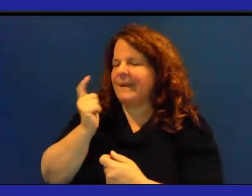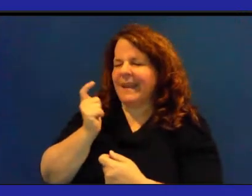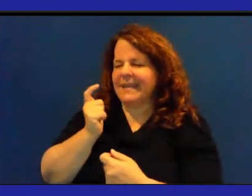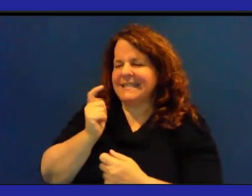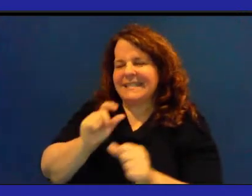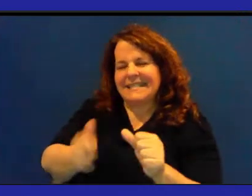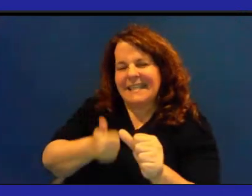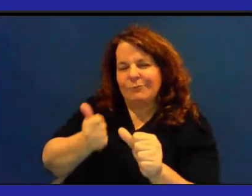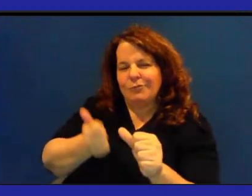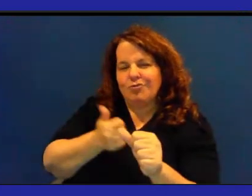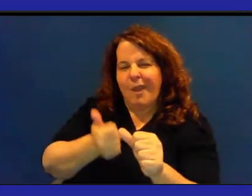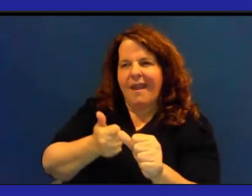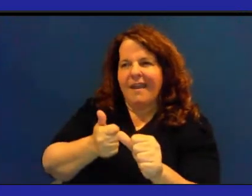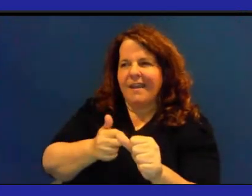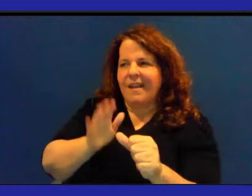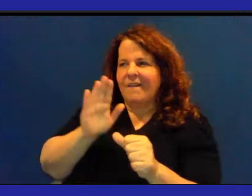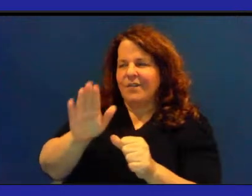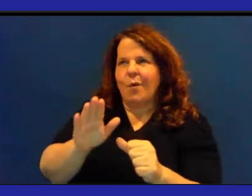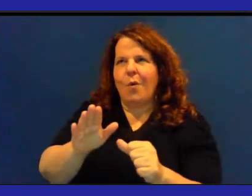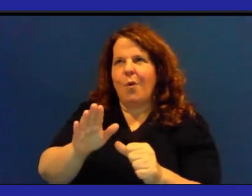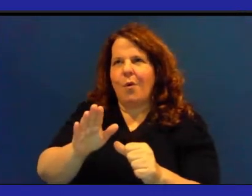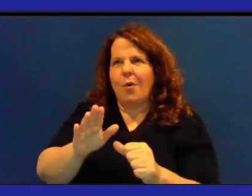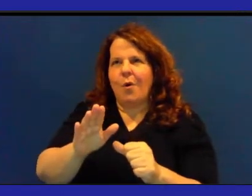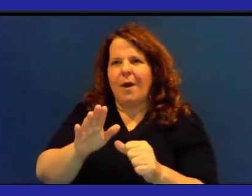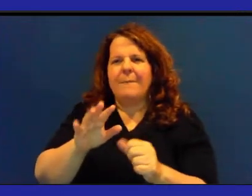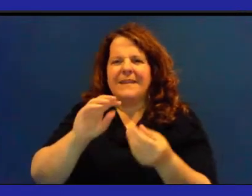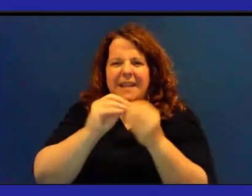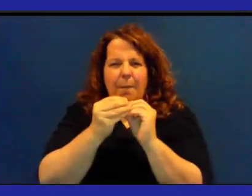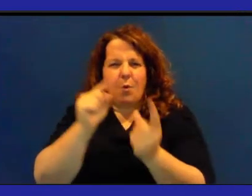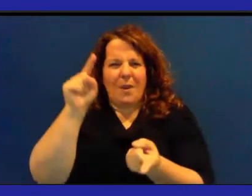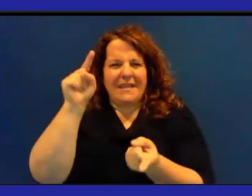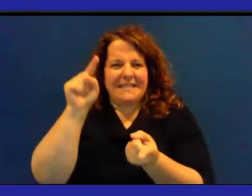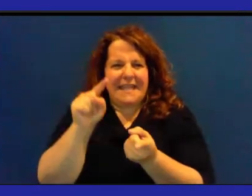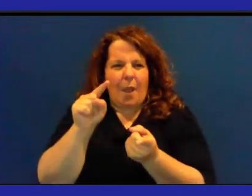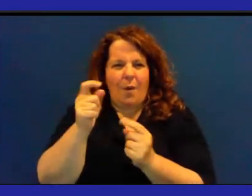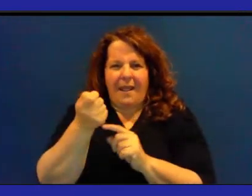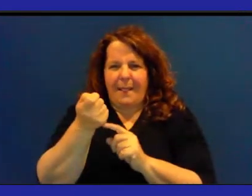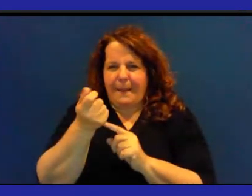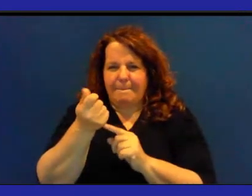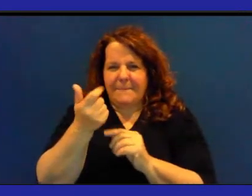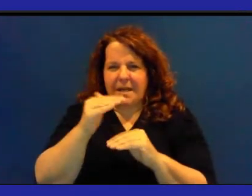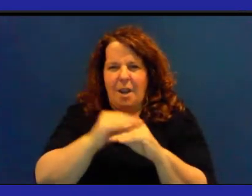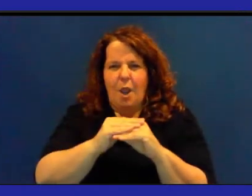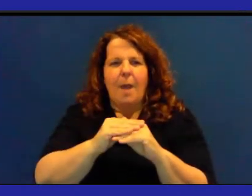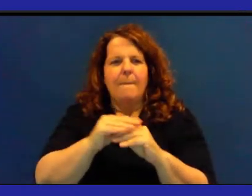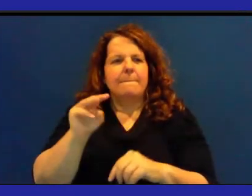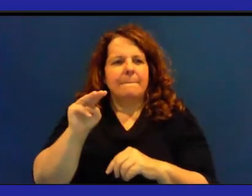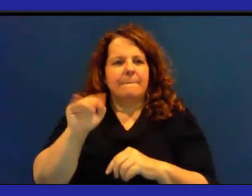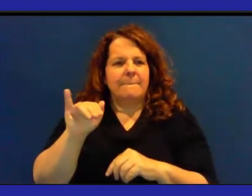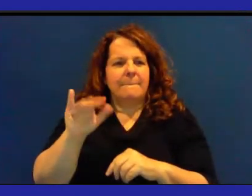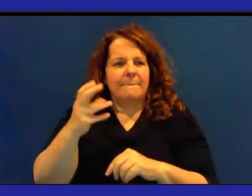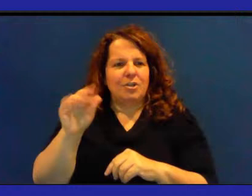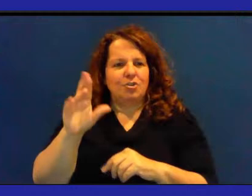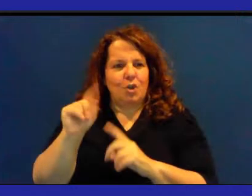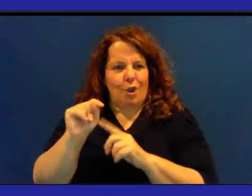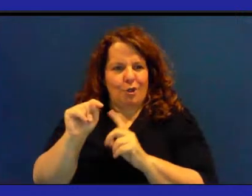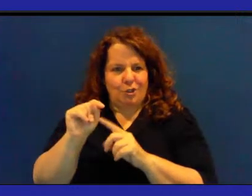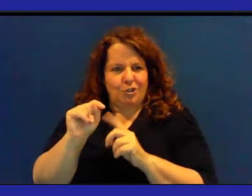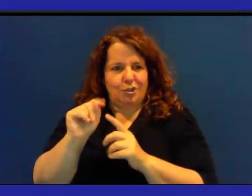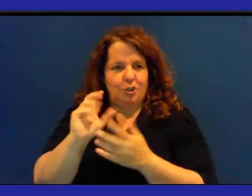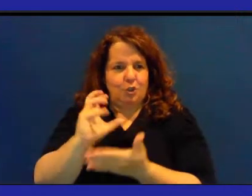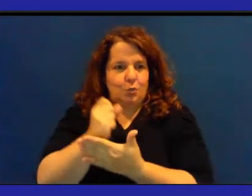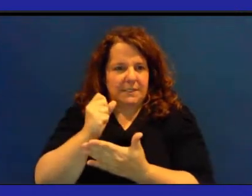of your number just went down a little bit on MyChart. Epic MyChart utilization,